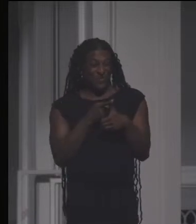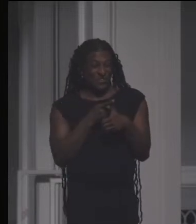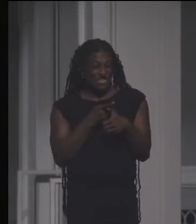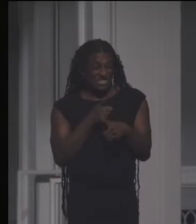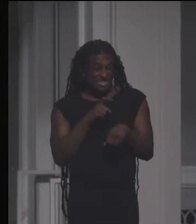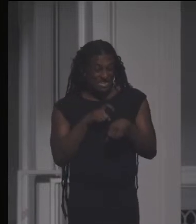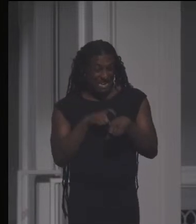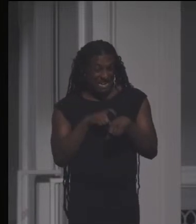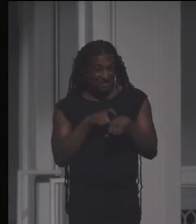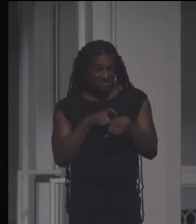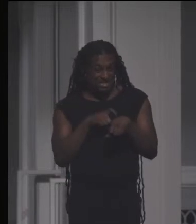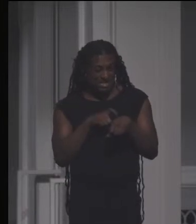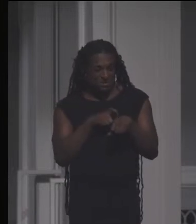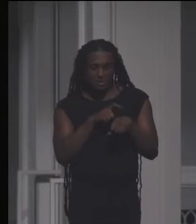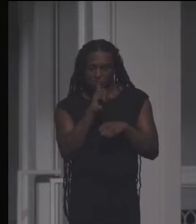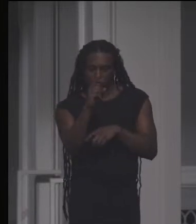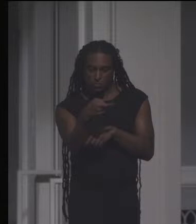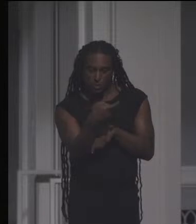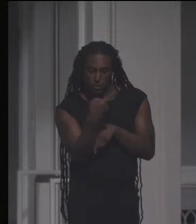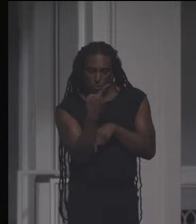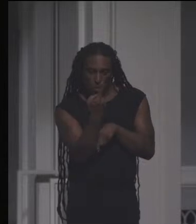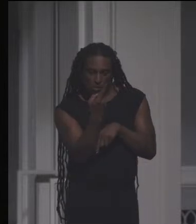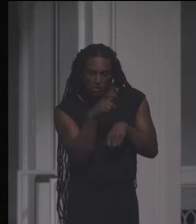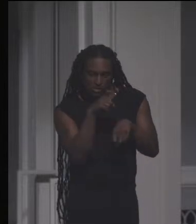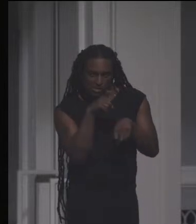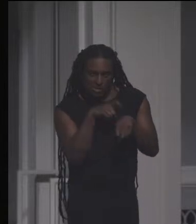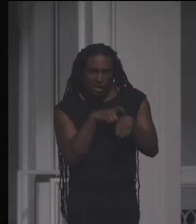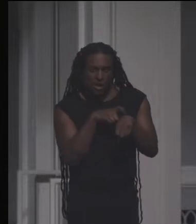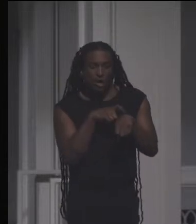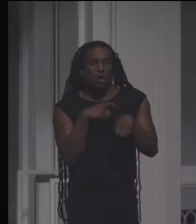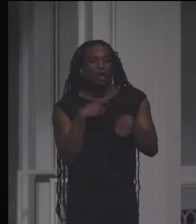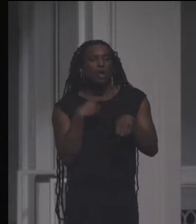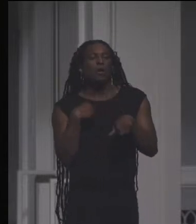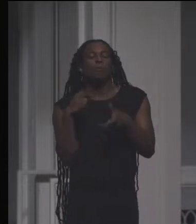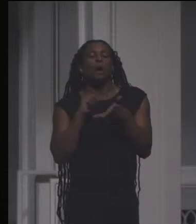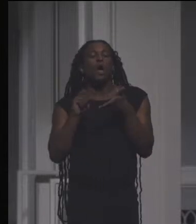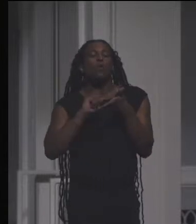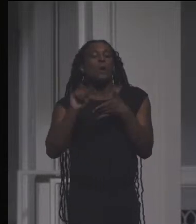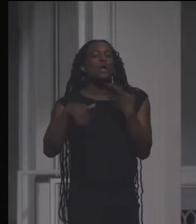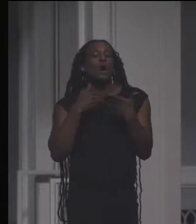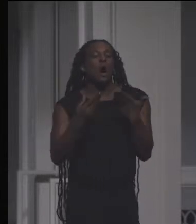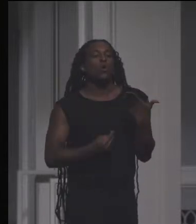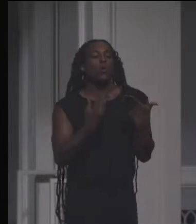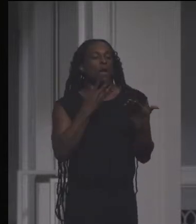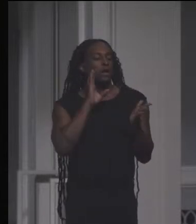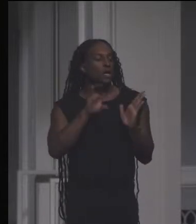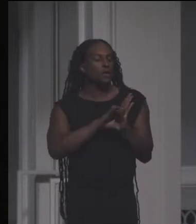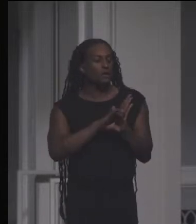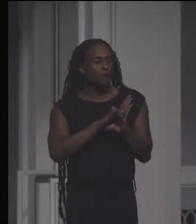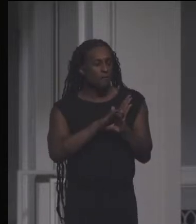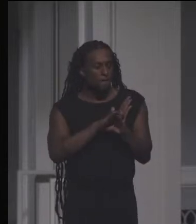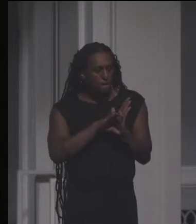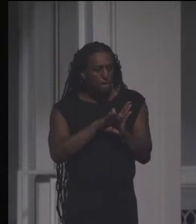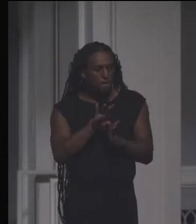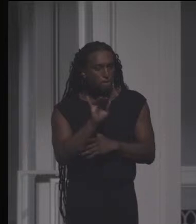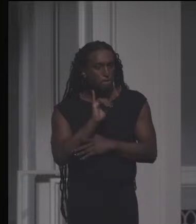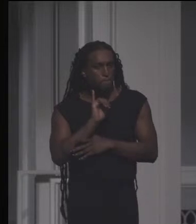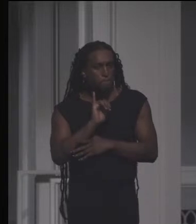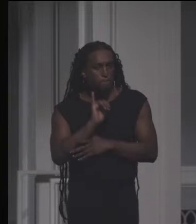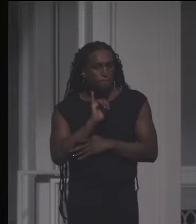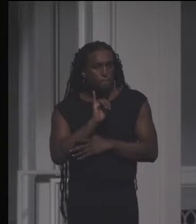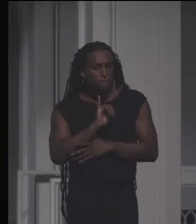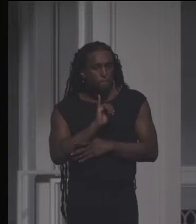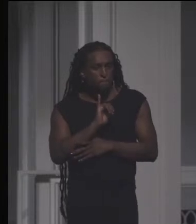the only time I'd ever written all white characters. I had focused